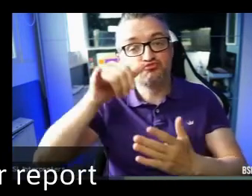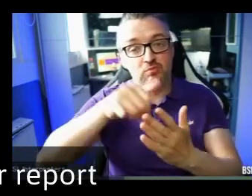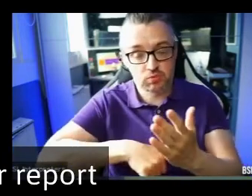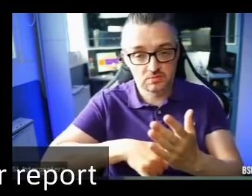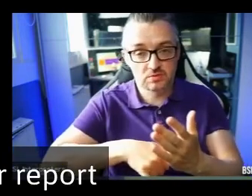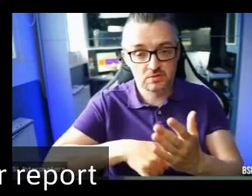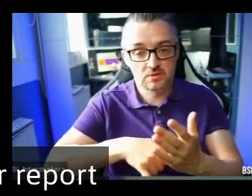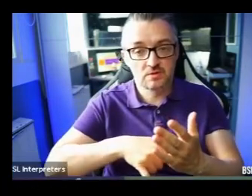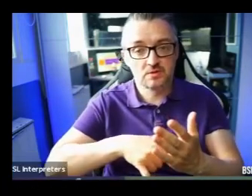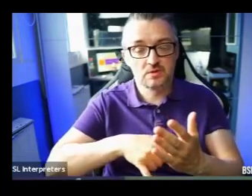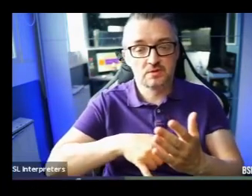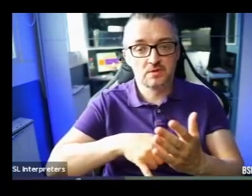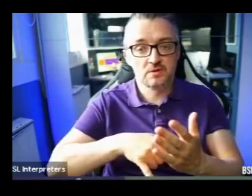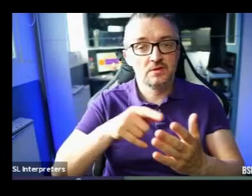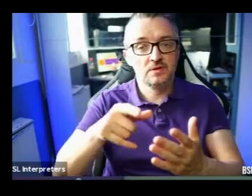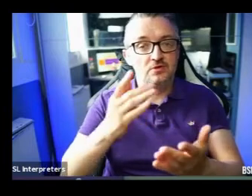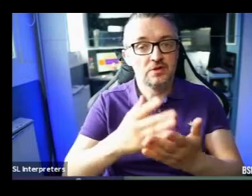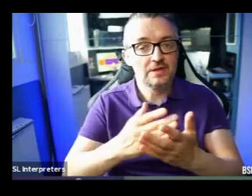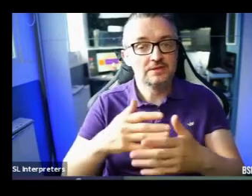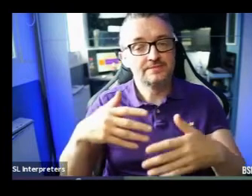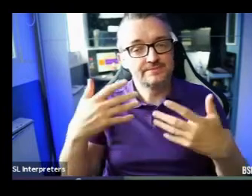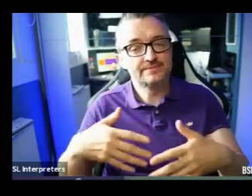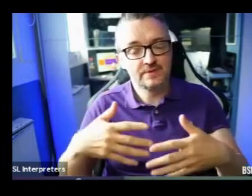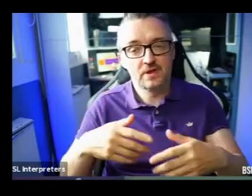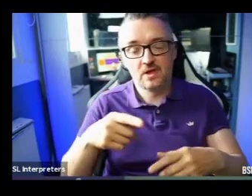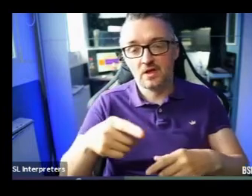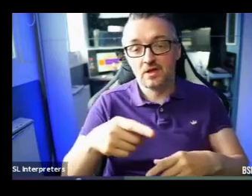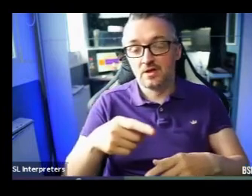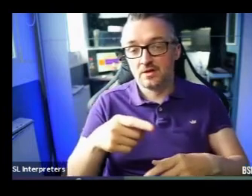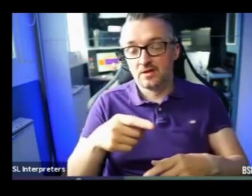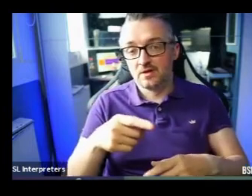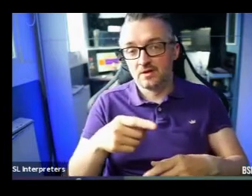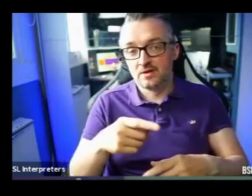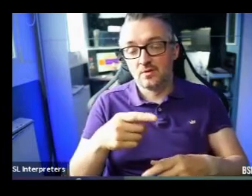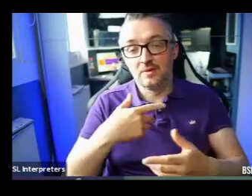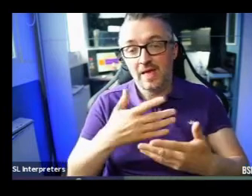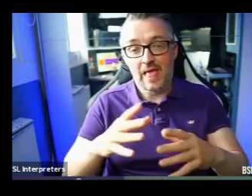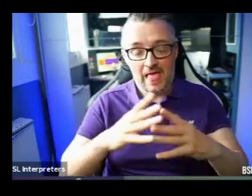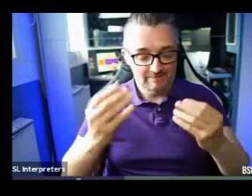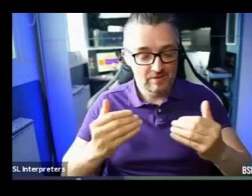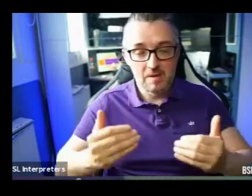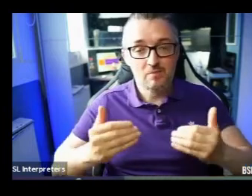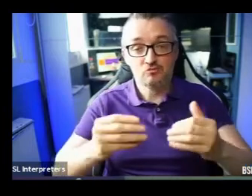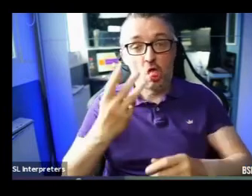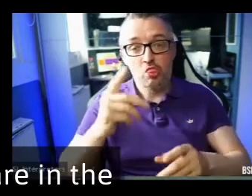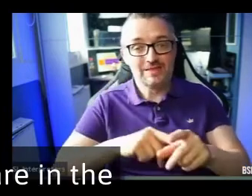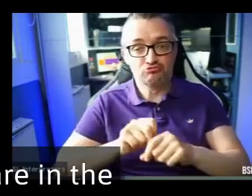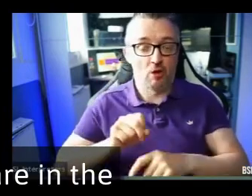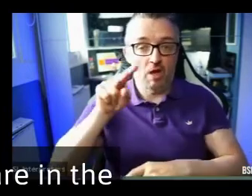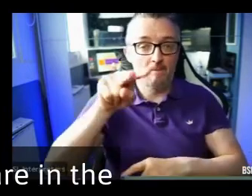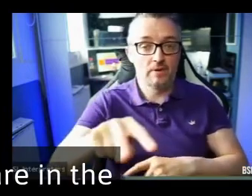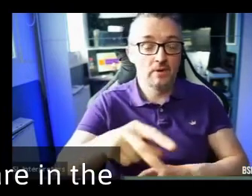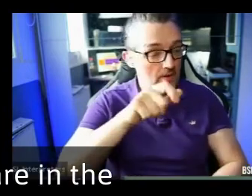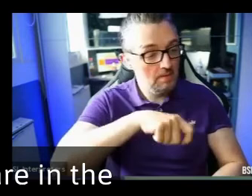hidden cost of the pandemic and people living with dementia, it is significant. We have basically moved everyone forward almost